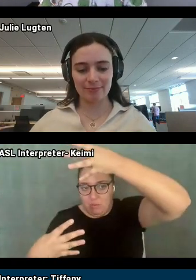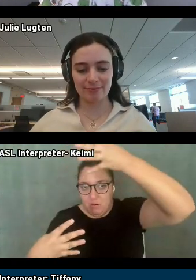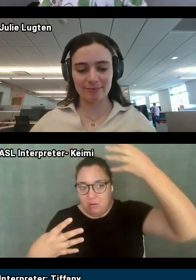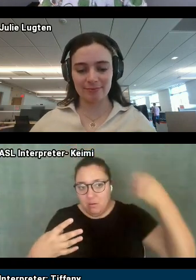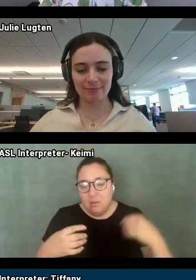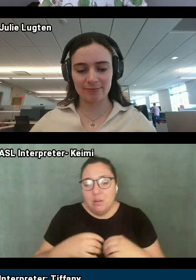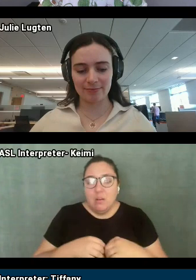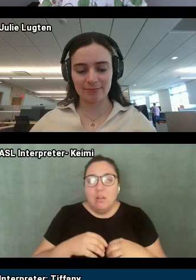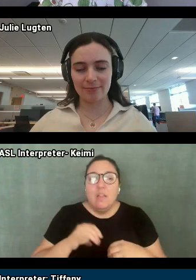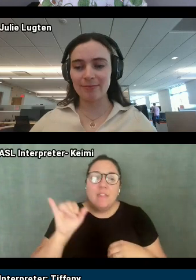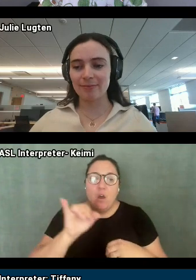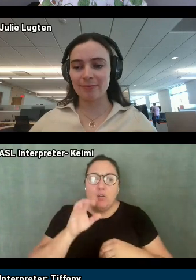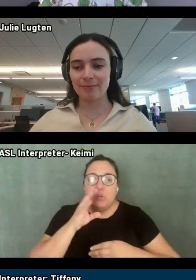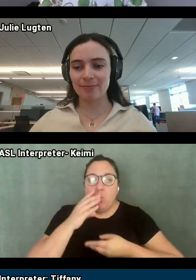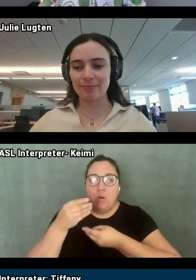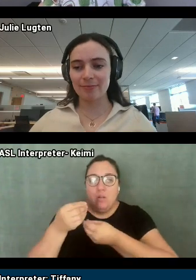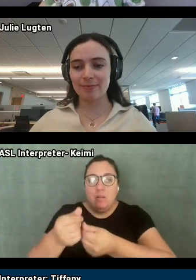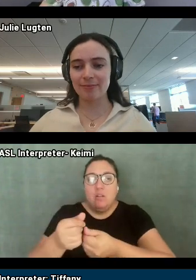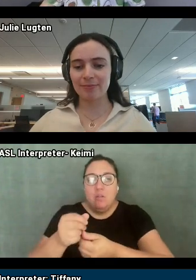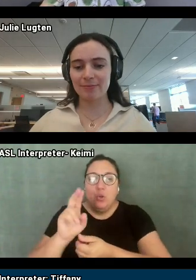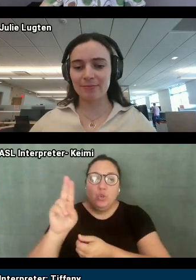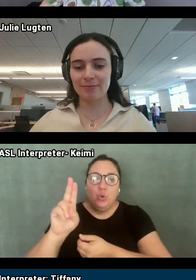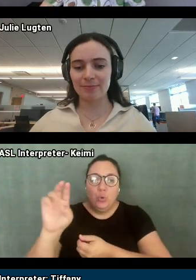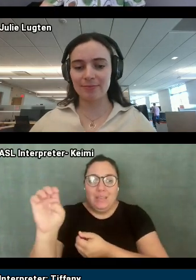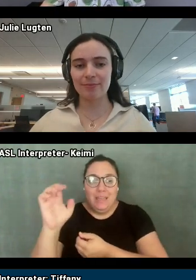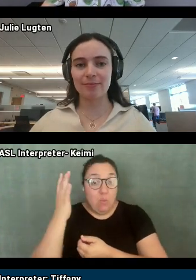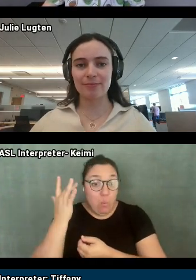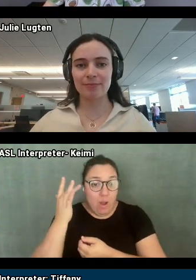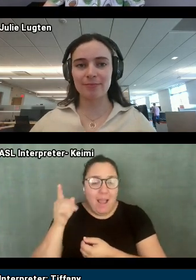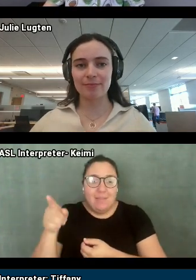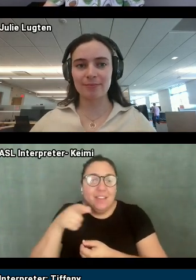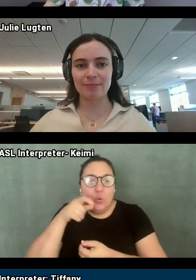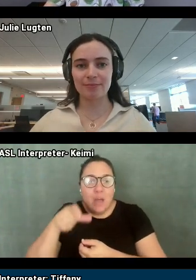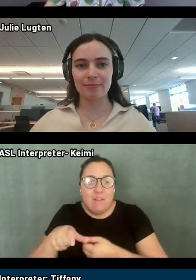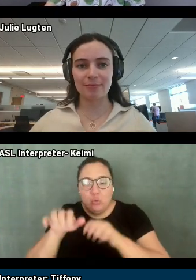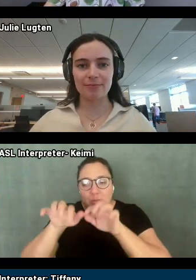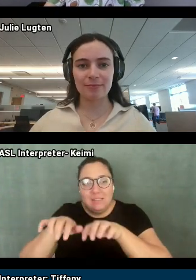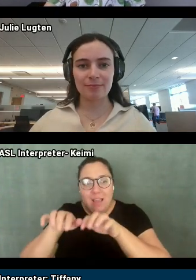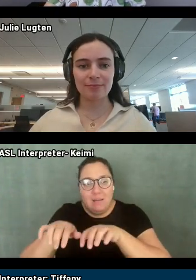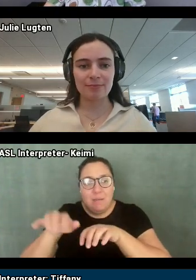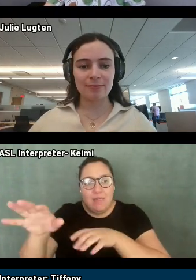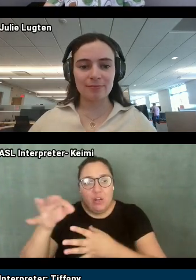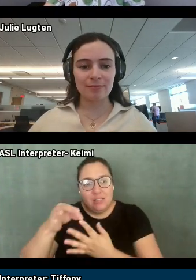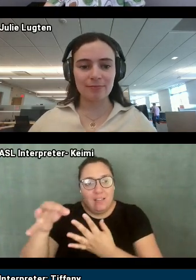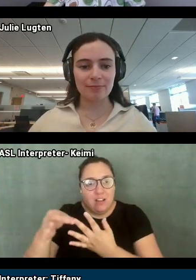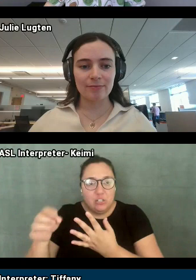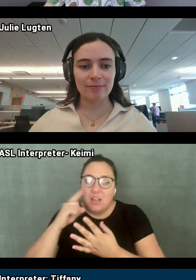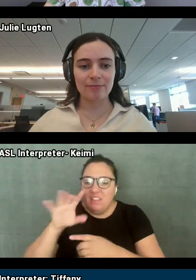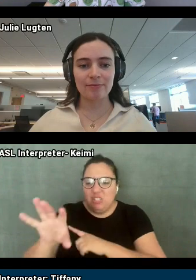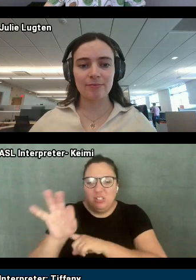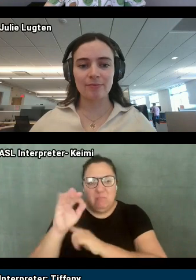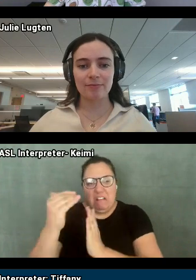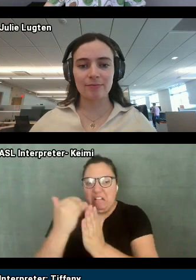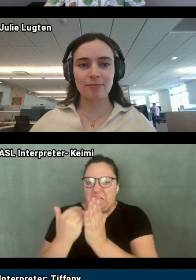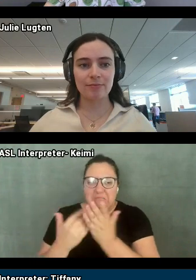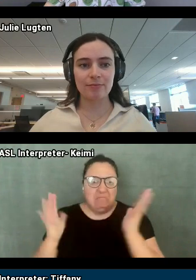also streamlines the user experience. Since they don't need to type their selection, they can just pick out of a list now.